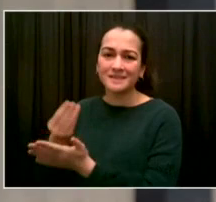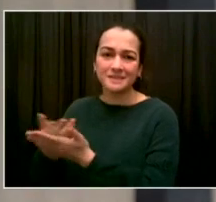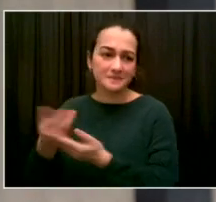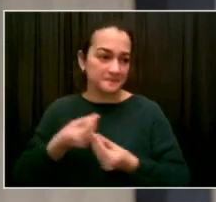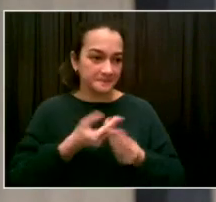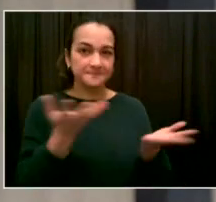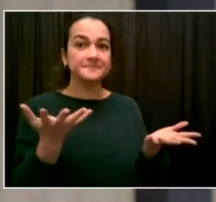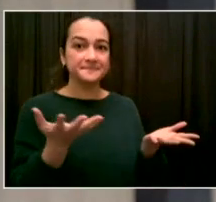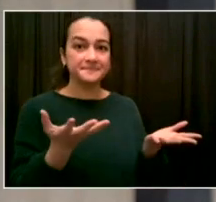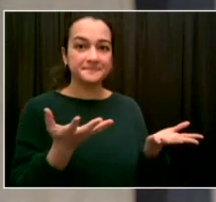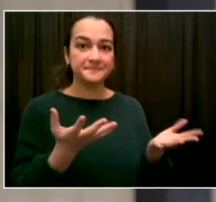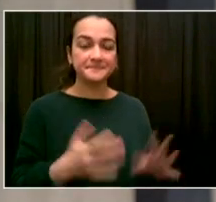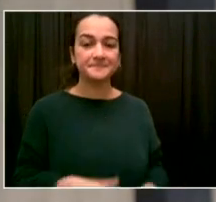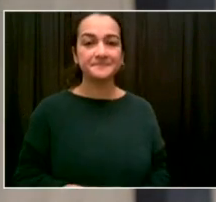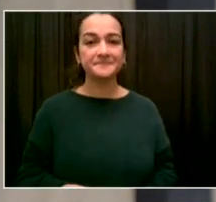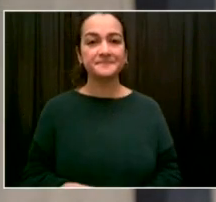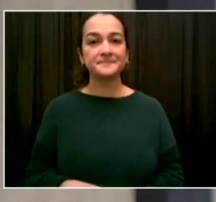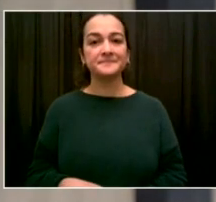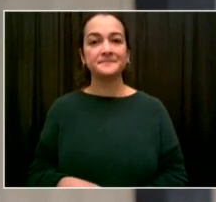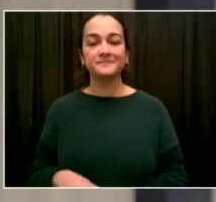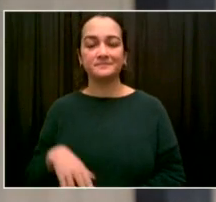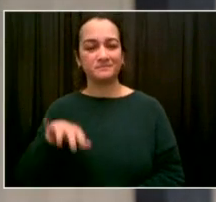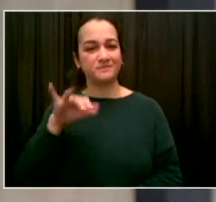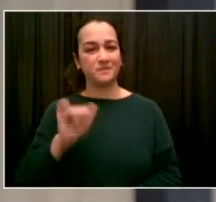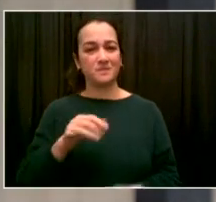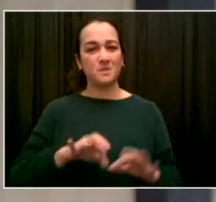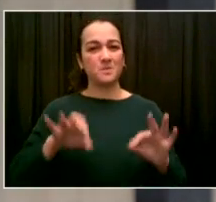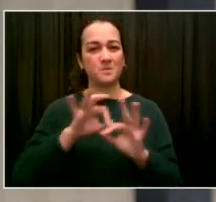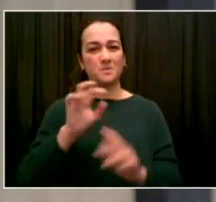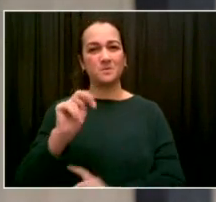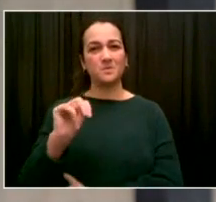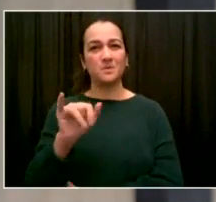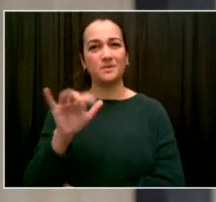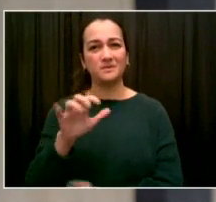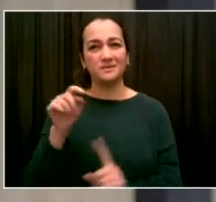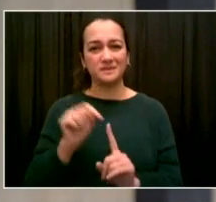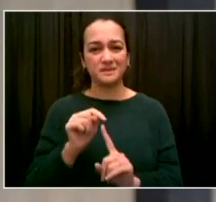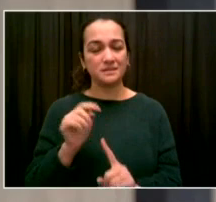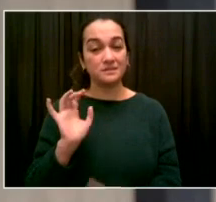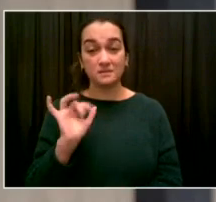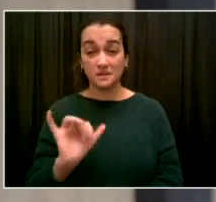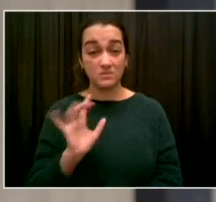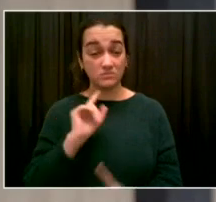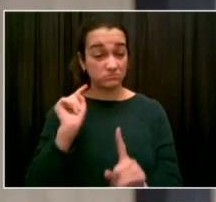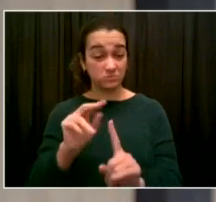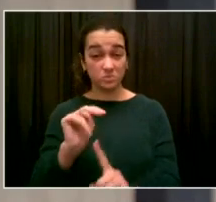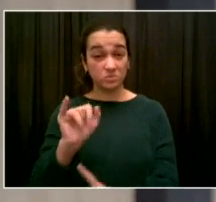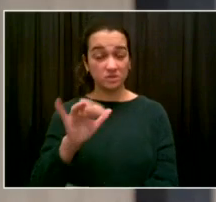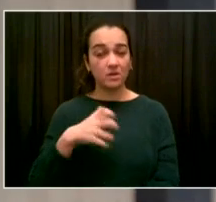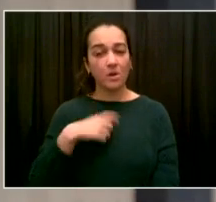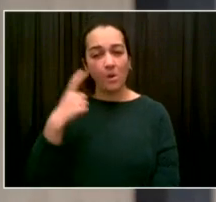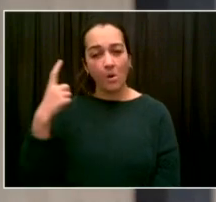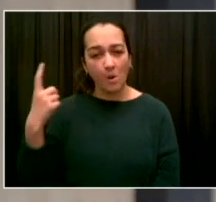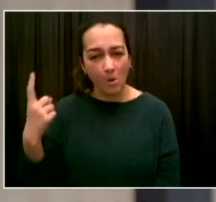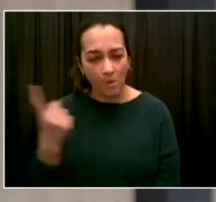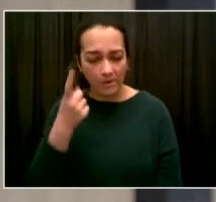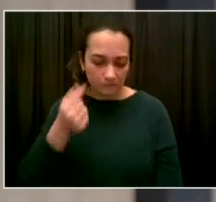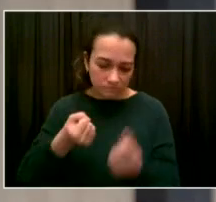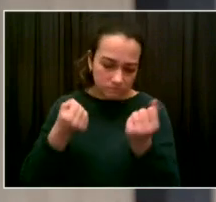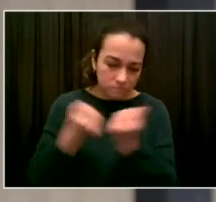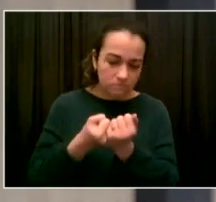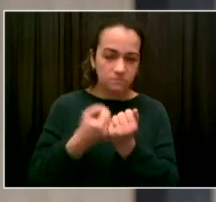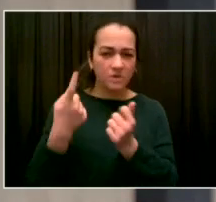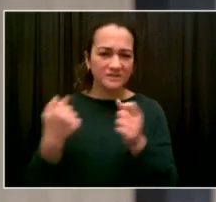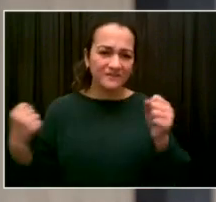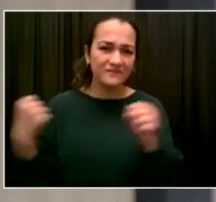things back. So I am honored to receive this key. I'm honored to be in the company of people like Spike Lee. Doesn't